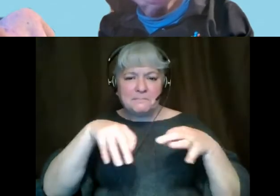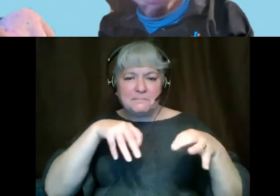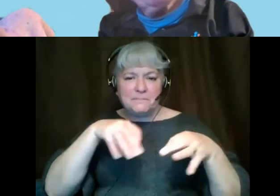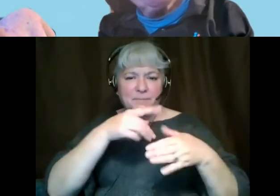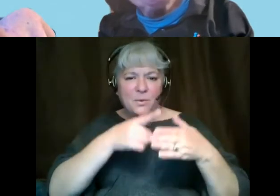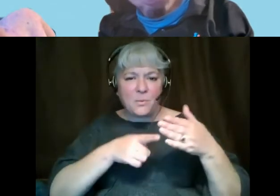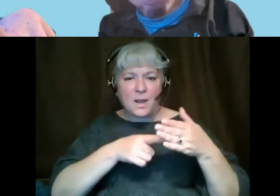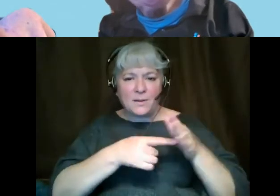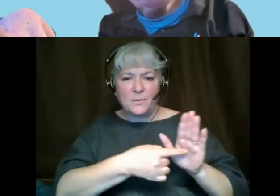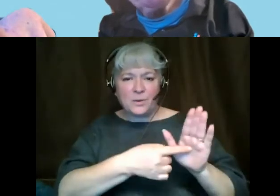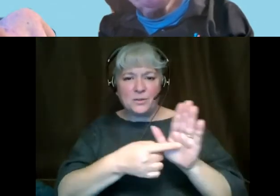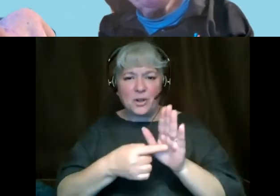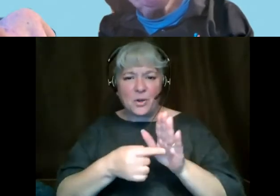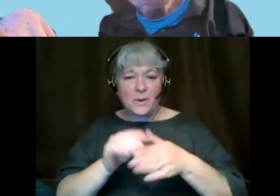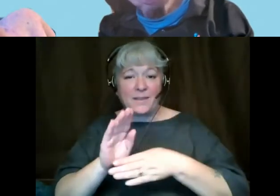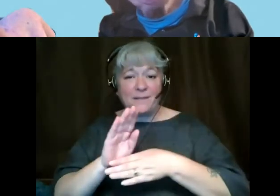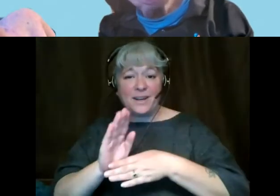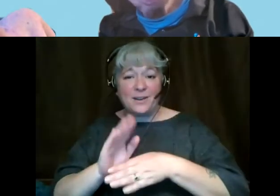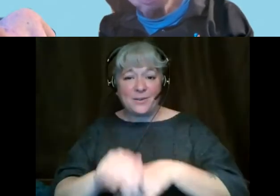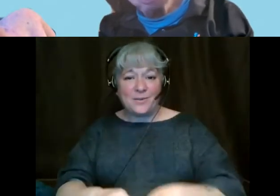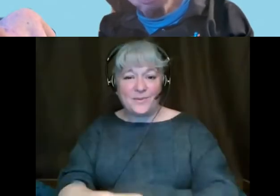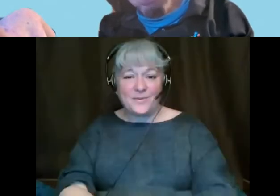video.